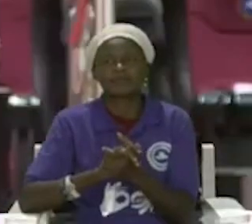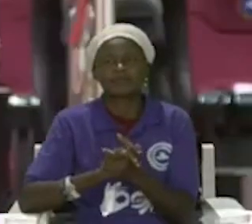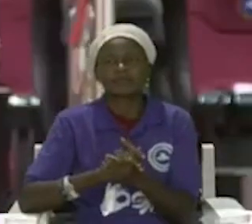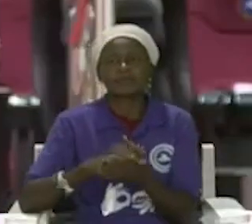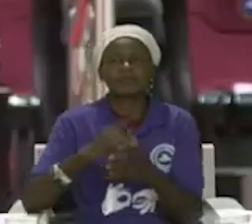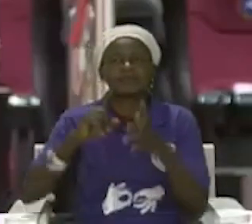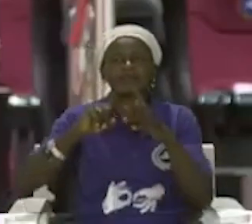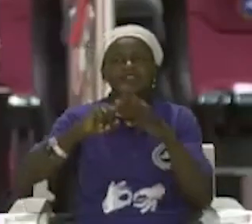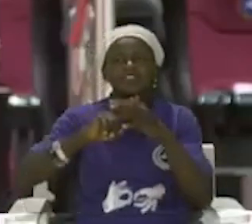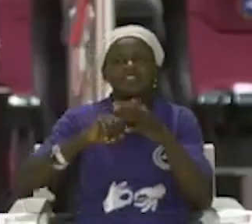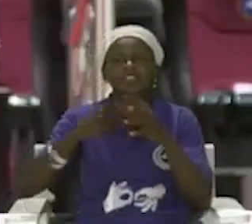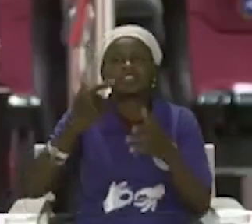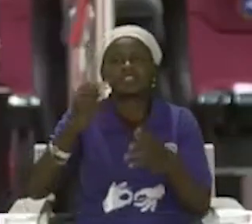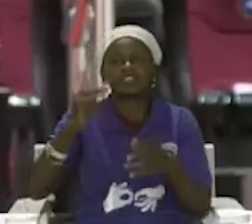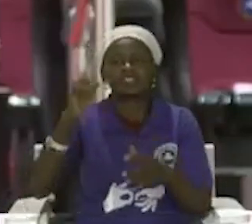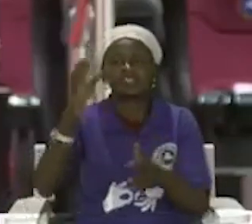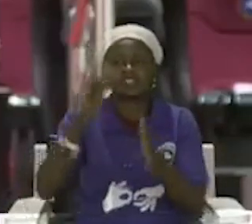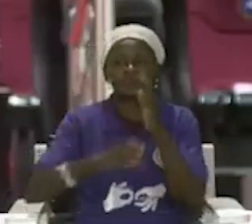Genesis chapter